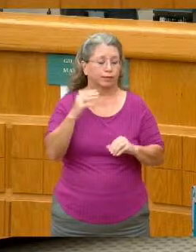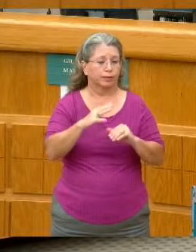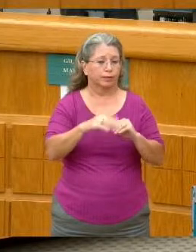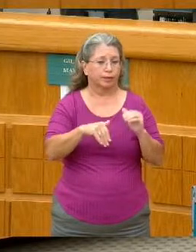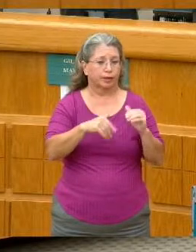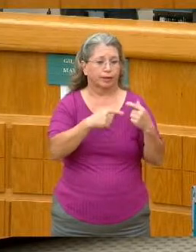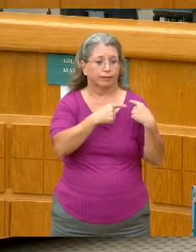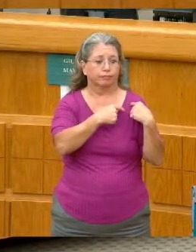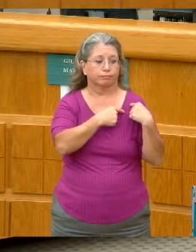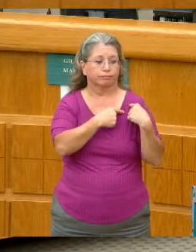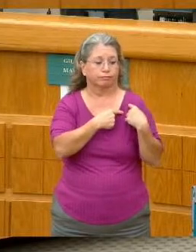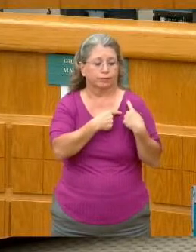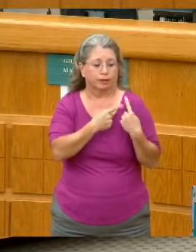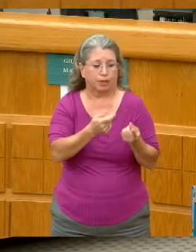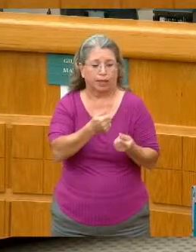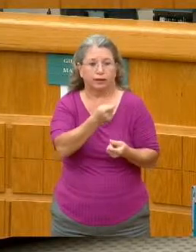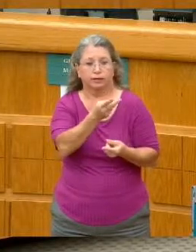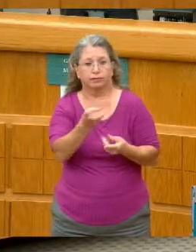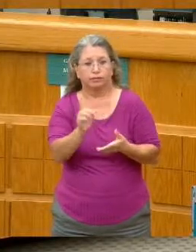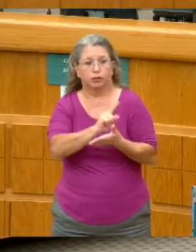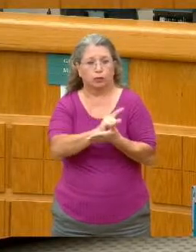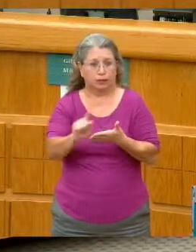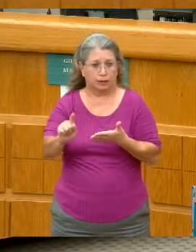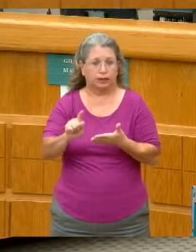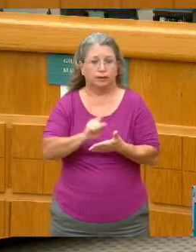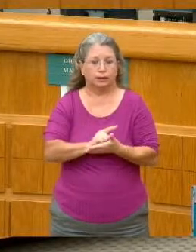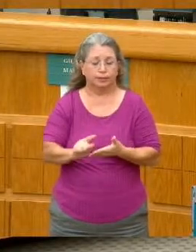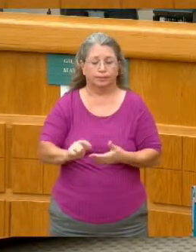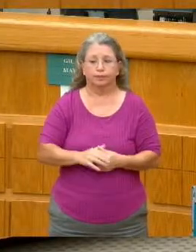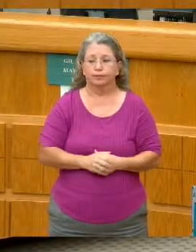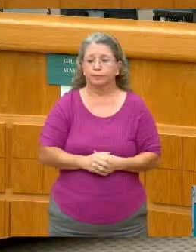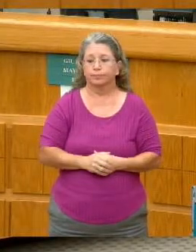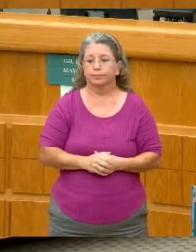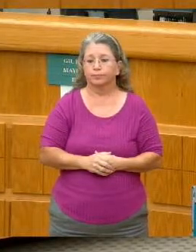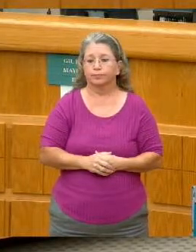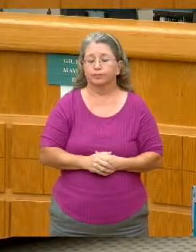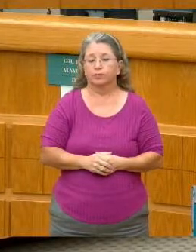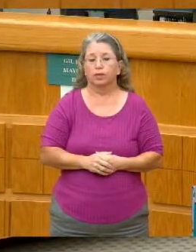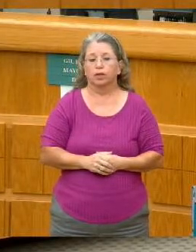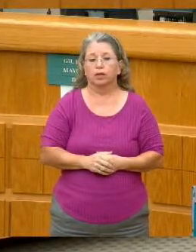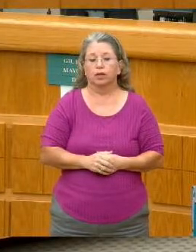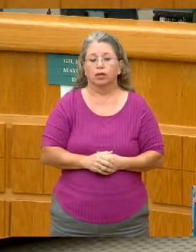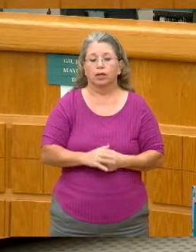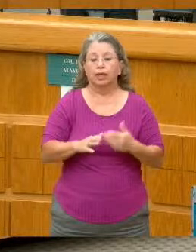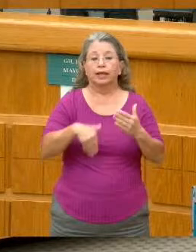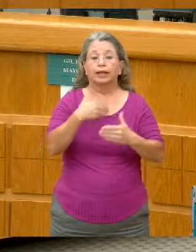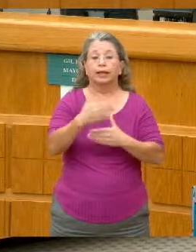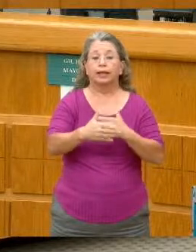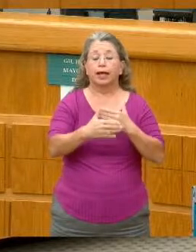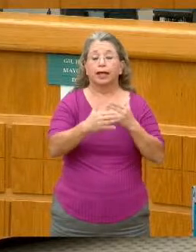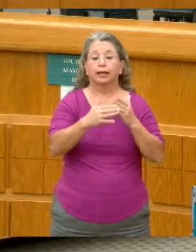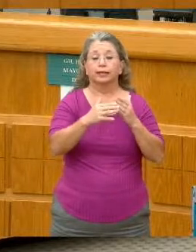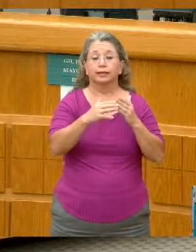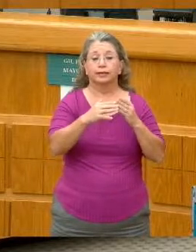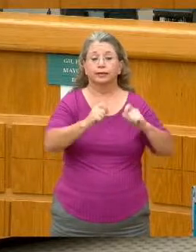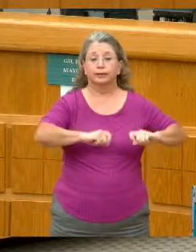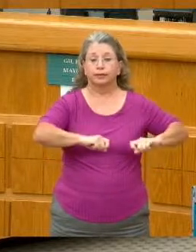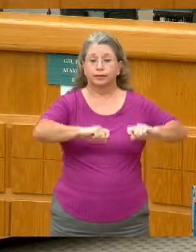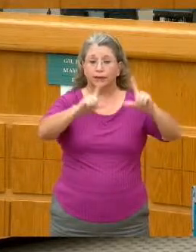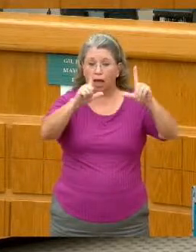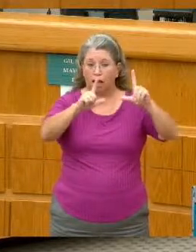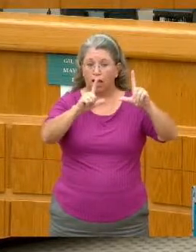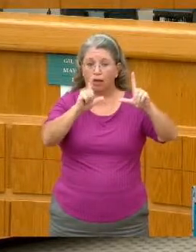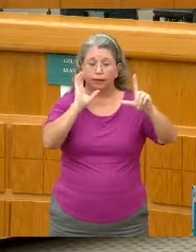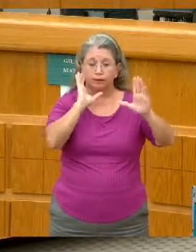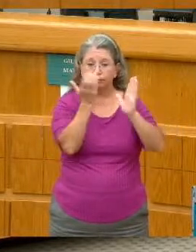week and weeks. This graph just shows a couple of weeks. On the next graph, gives you a little more perspective in terms of some of